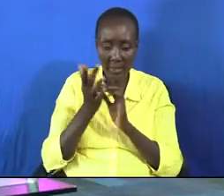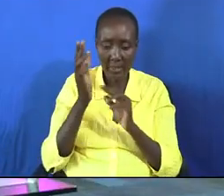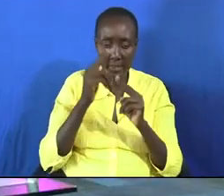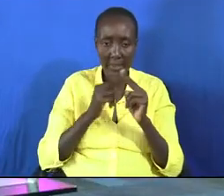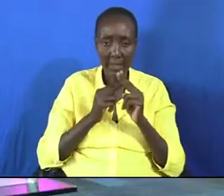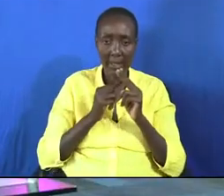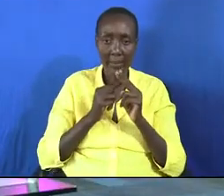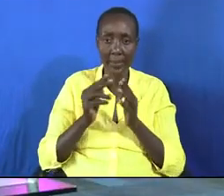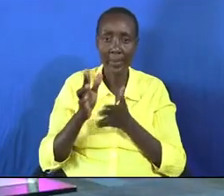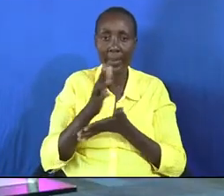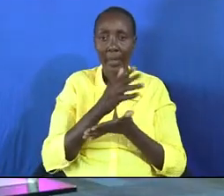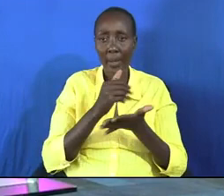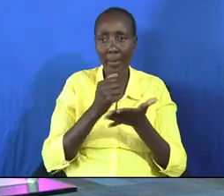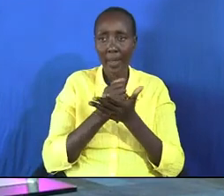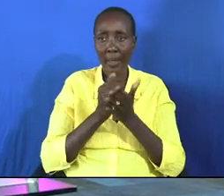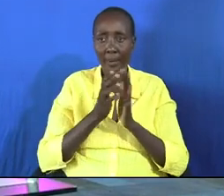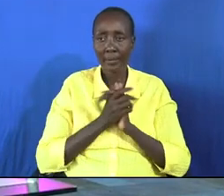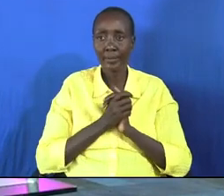Jesus' name.